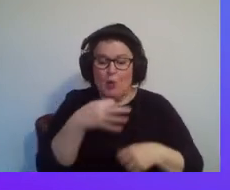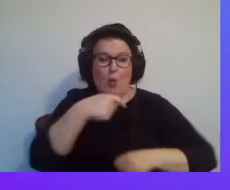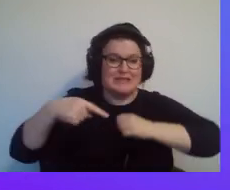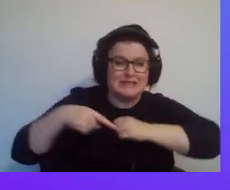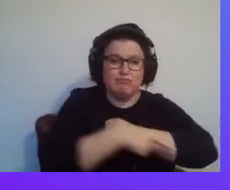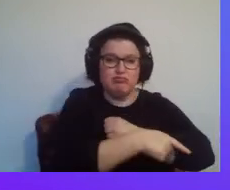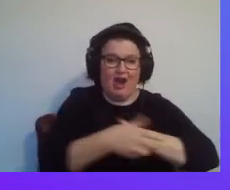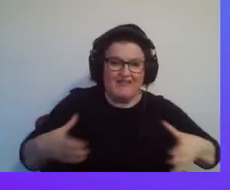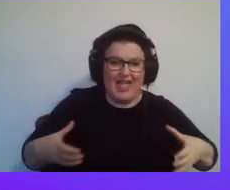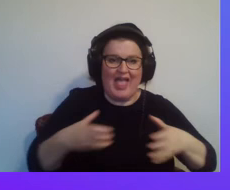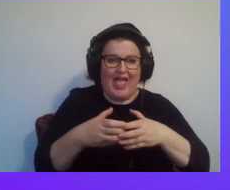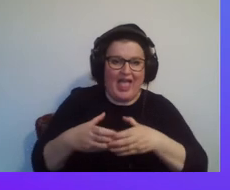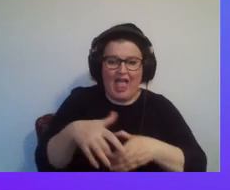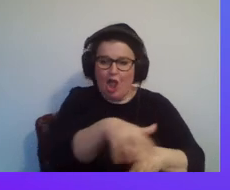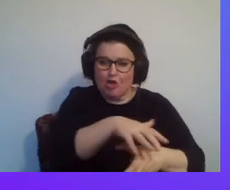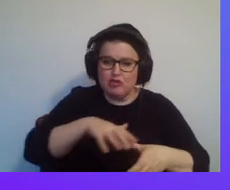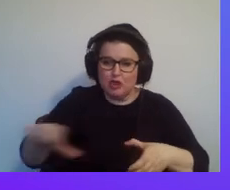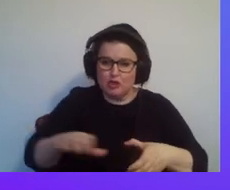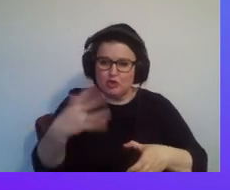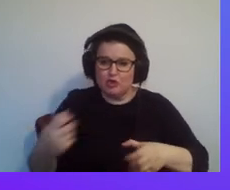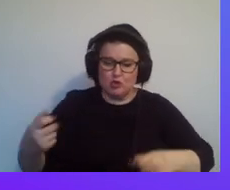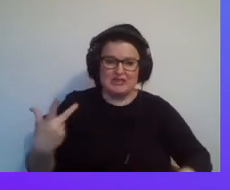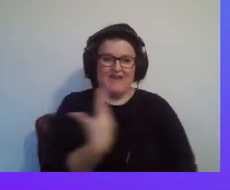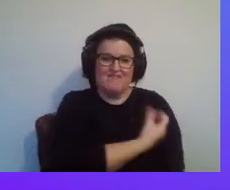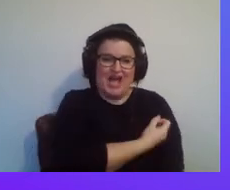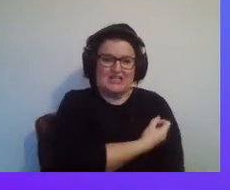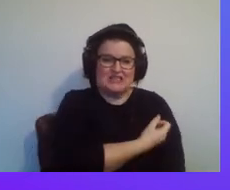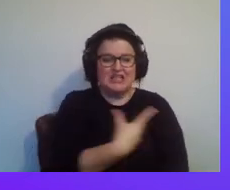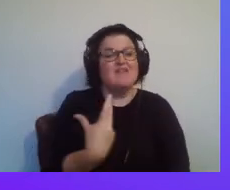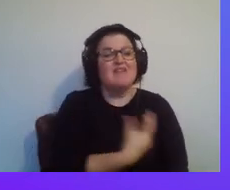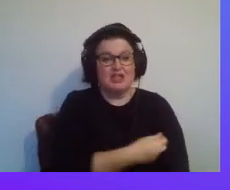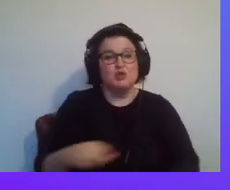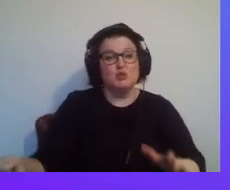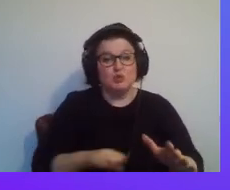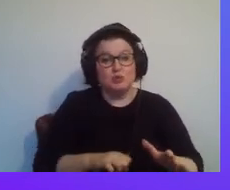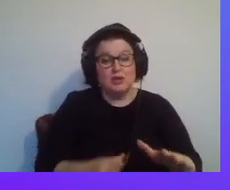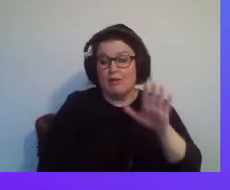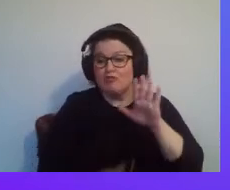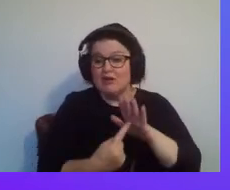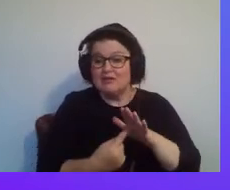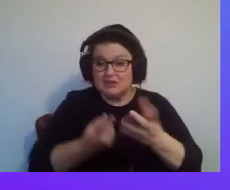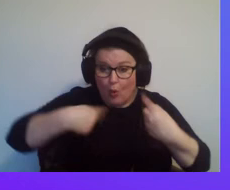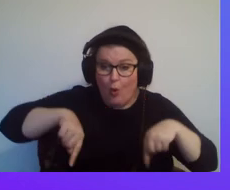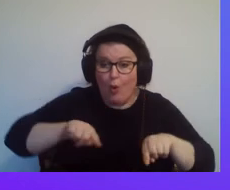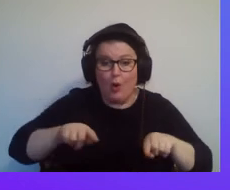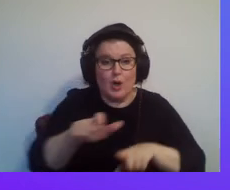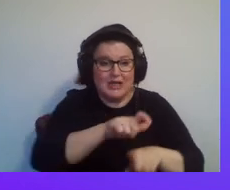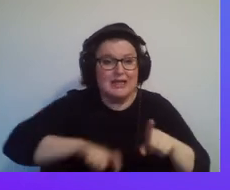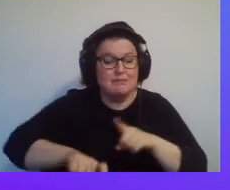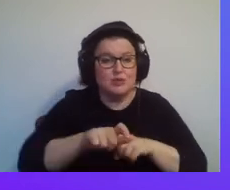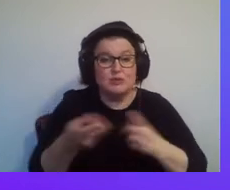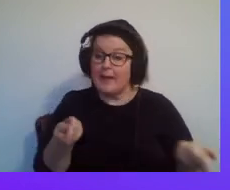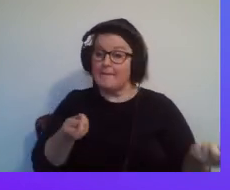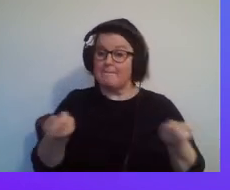the vaccine. So, you know, we are prioritizing all communities, but we're starting by age in order to manage the doses and having